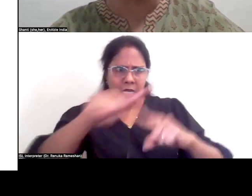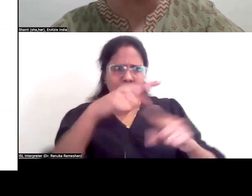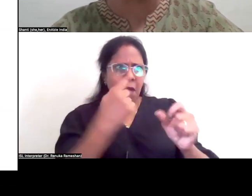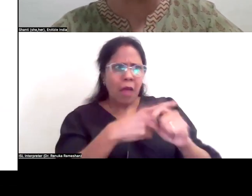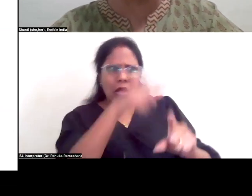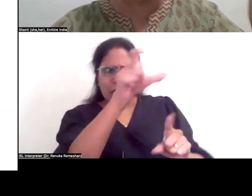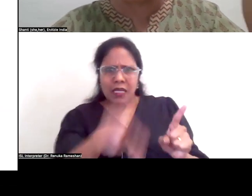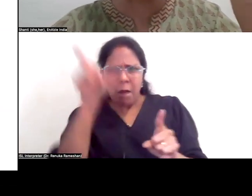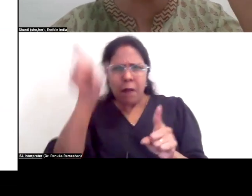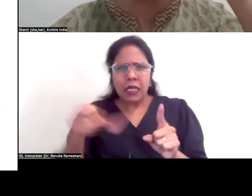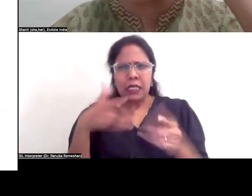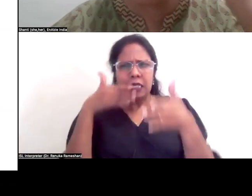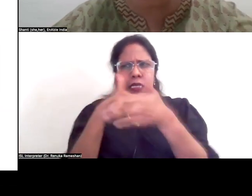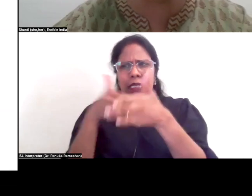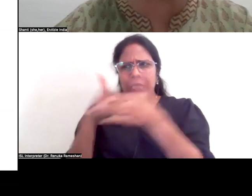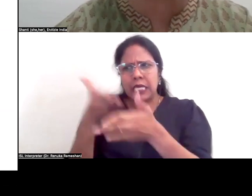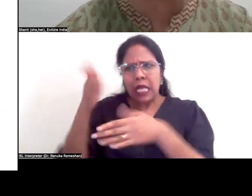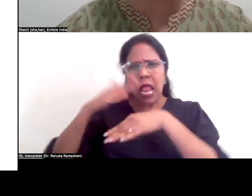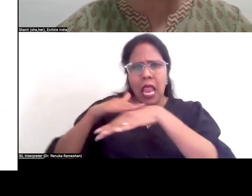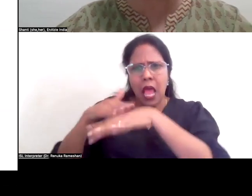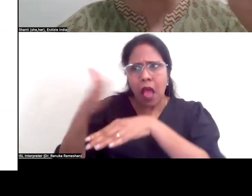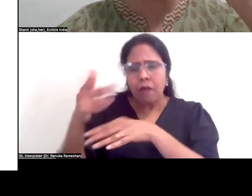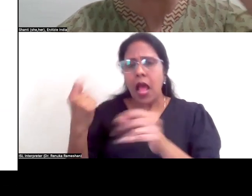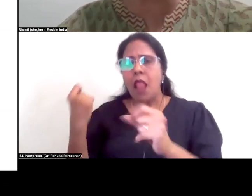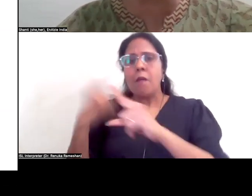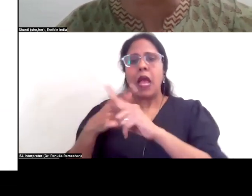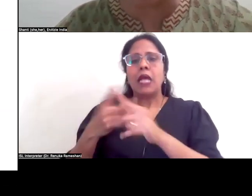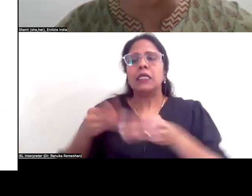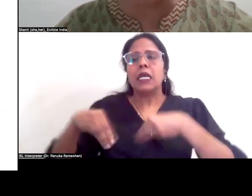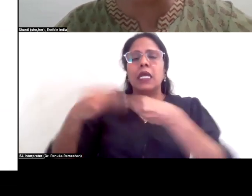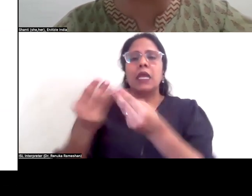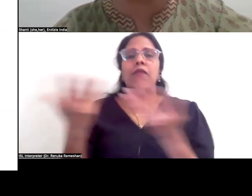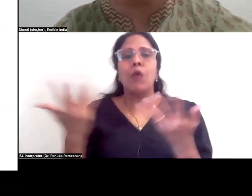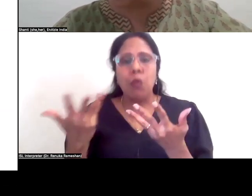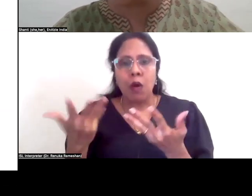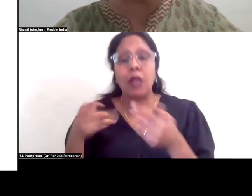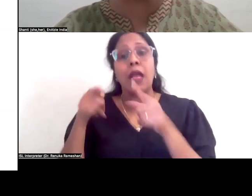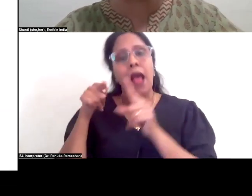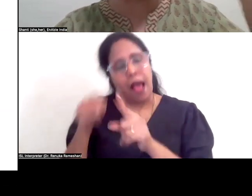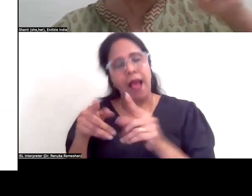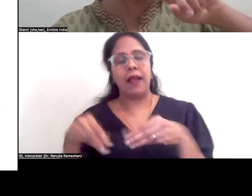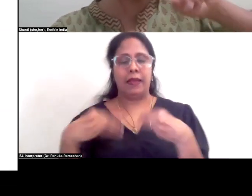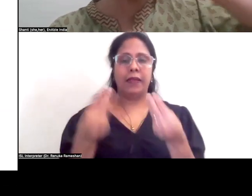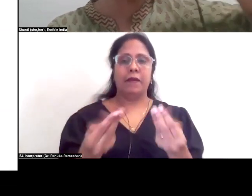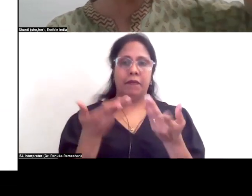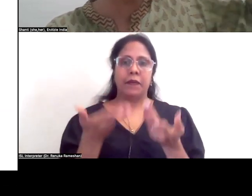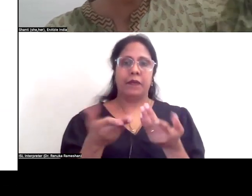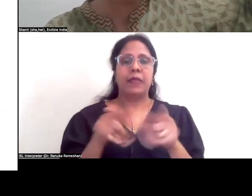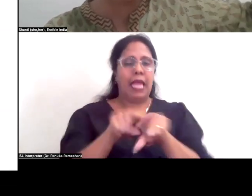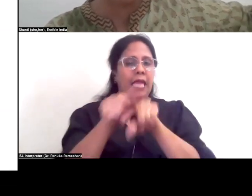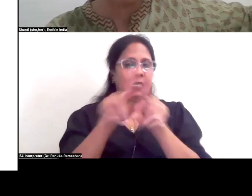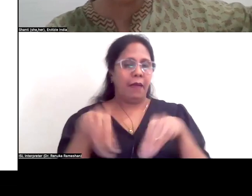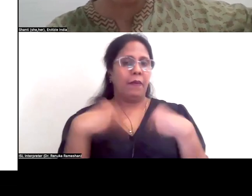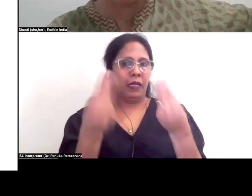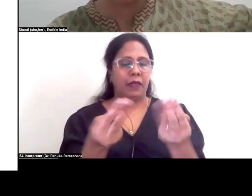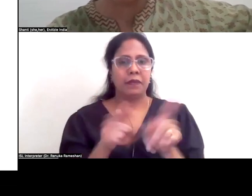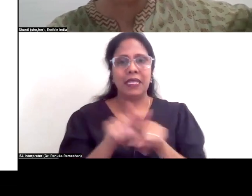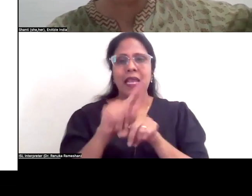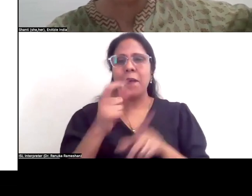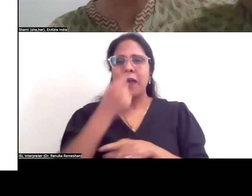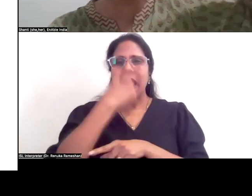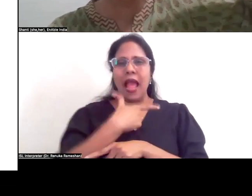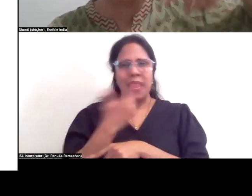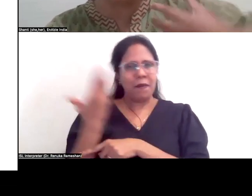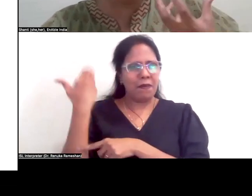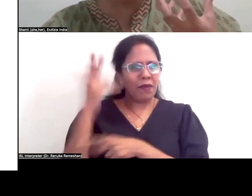actor. Okay, and you equip that primary actor to be their own problem solver. I'll give some examples. And if you remember what Aline had spoken